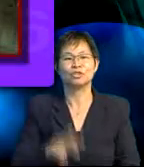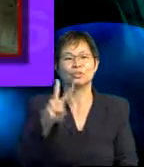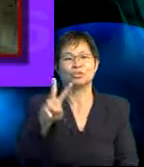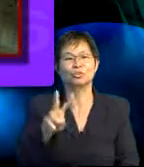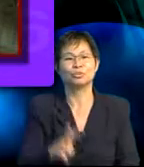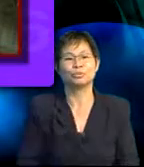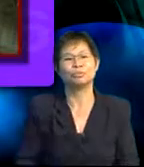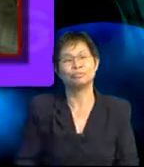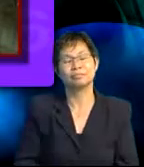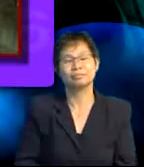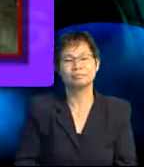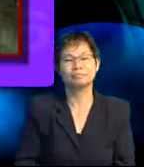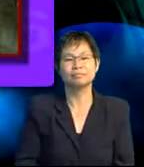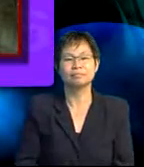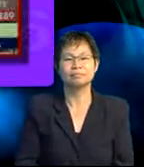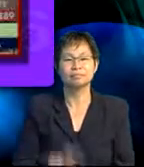Two,